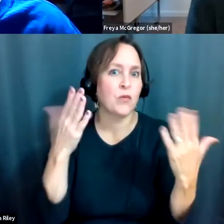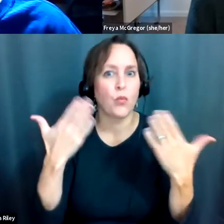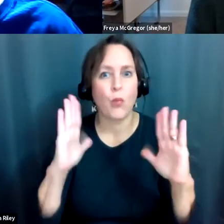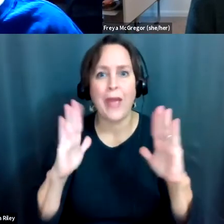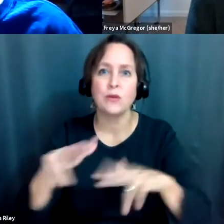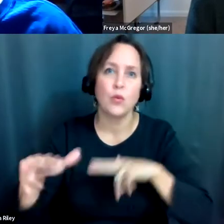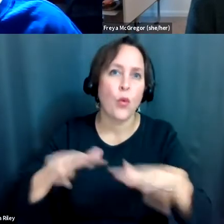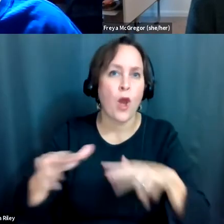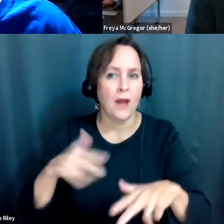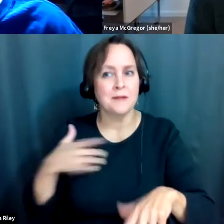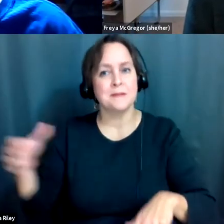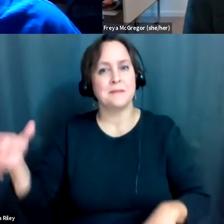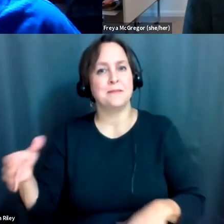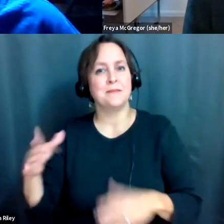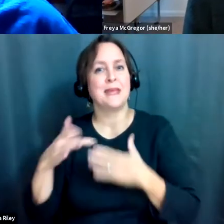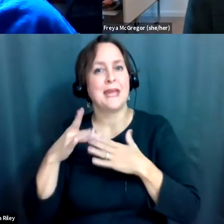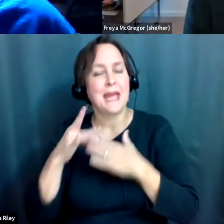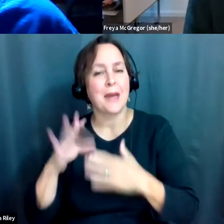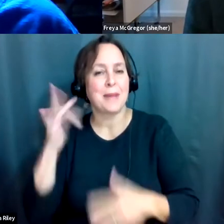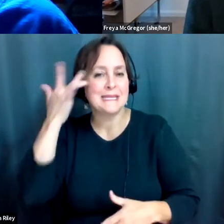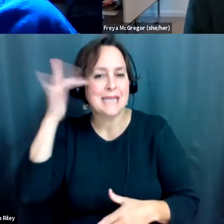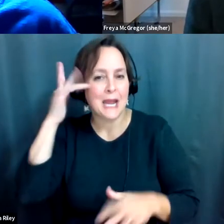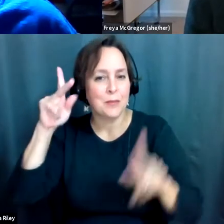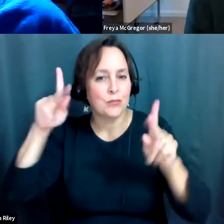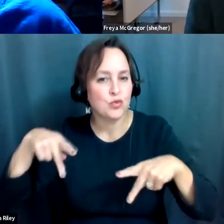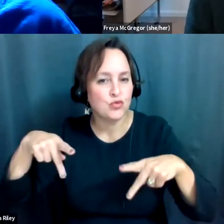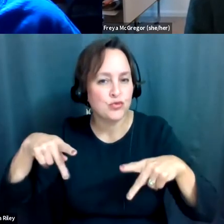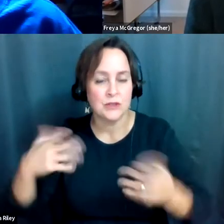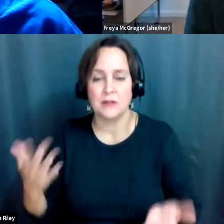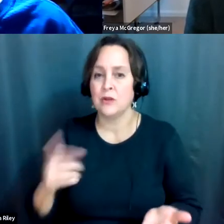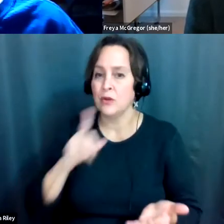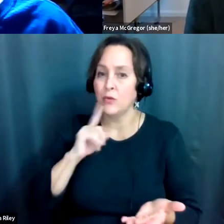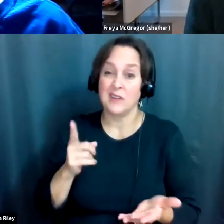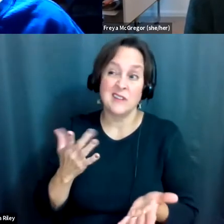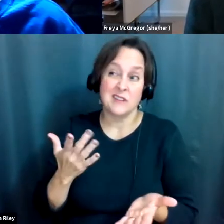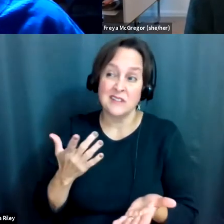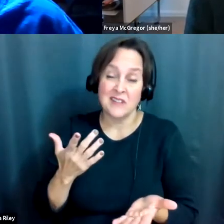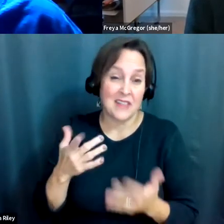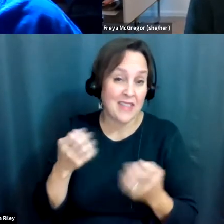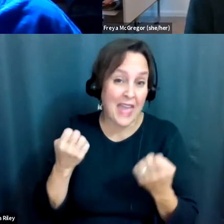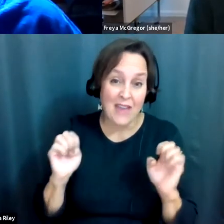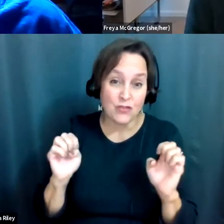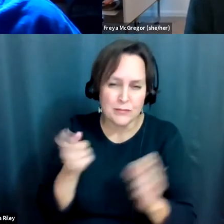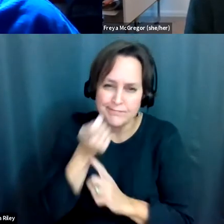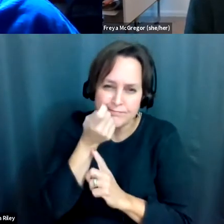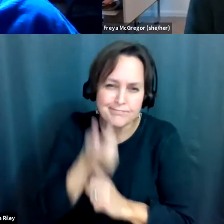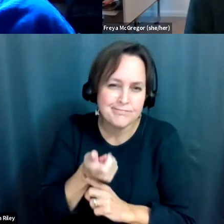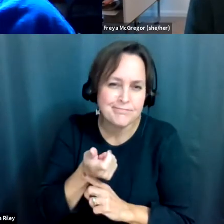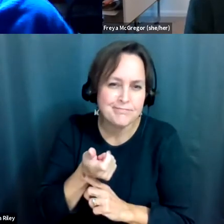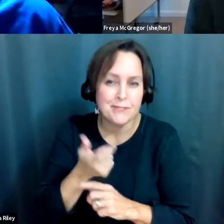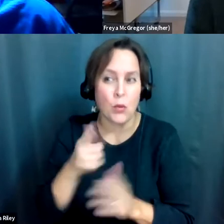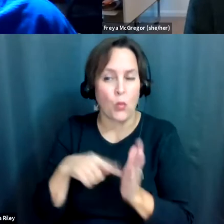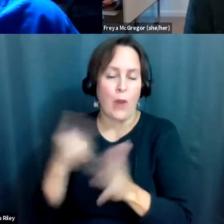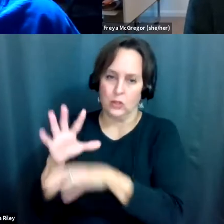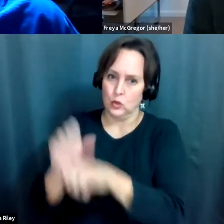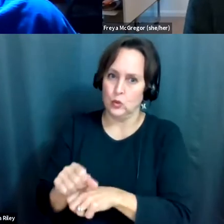being guided by a sighted person. Uh, it requires little effort from what I understand on the part of the sighted person, especially once they get used to